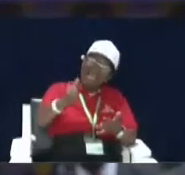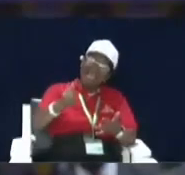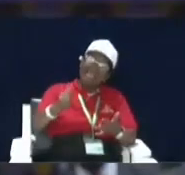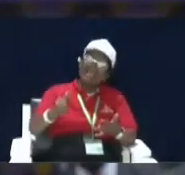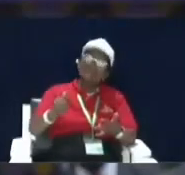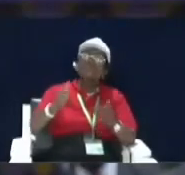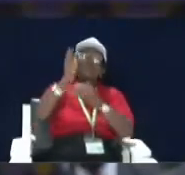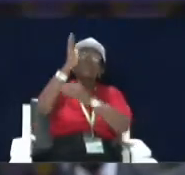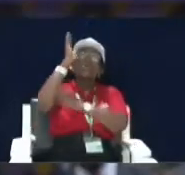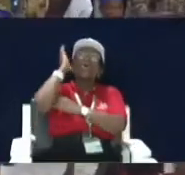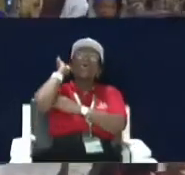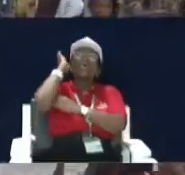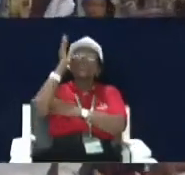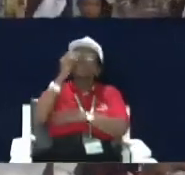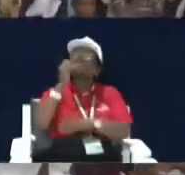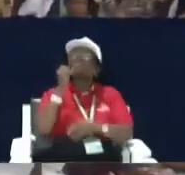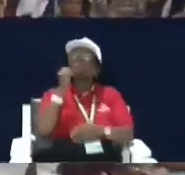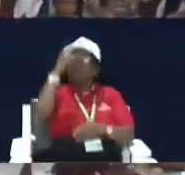God will surprise you.